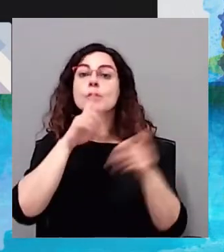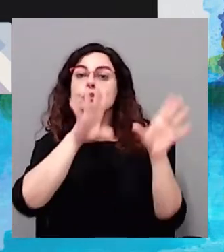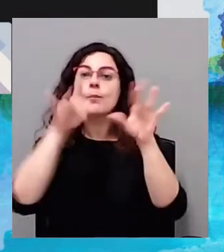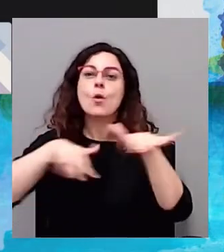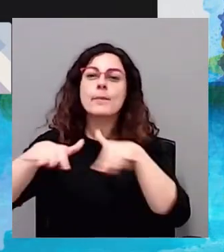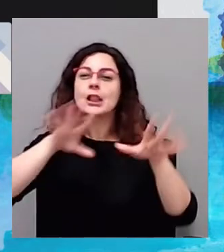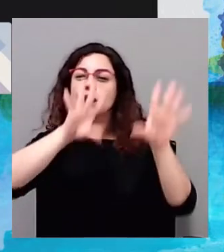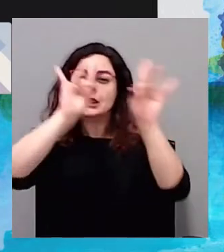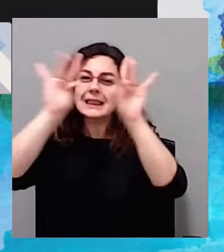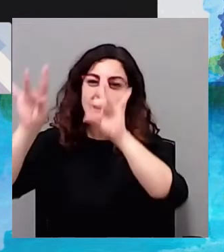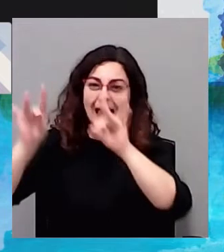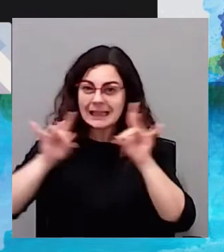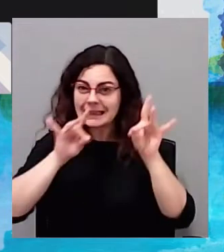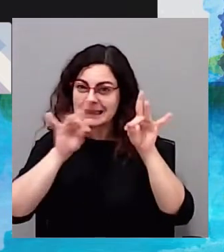can